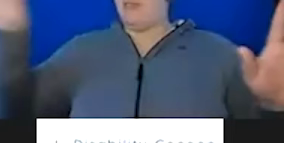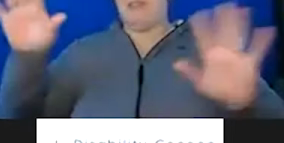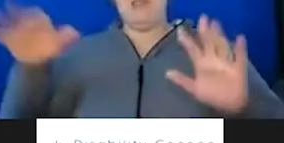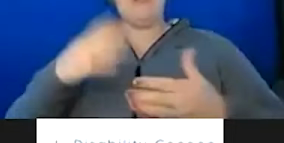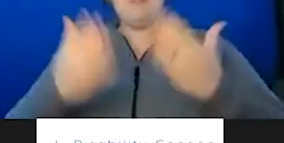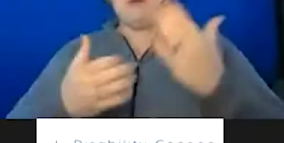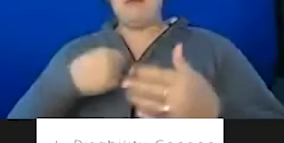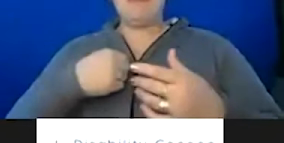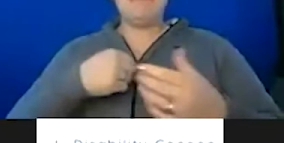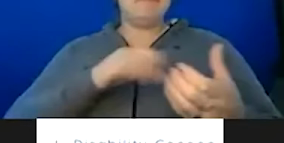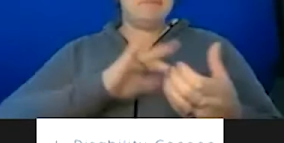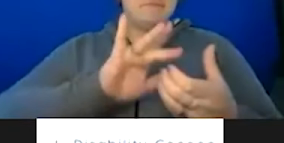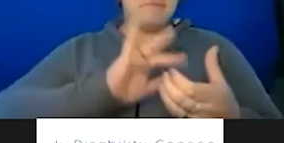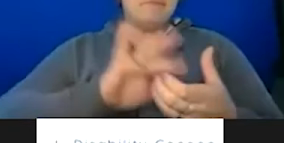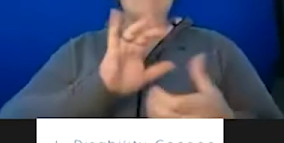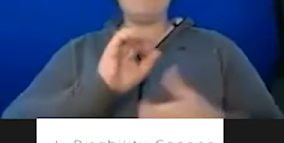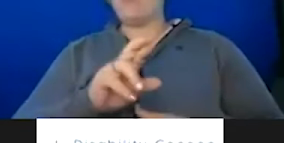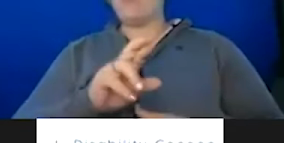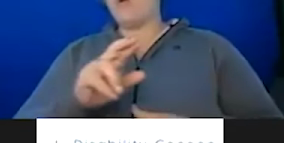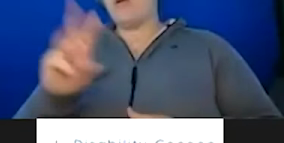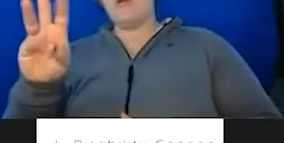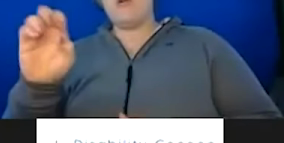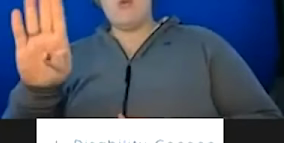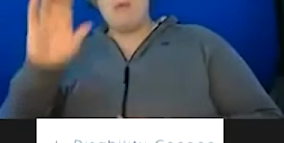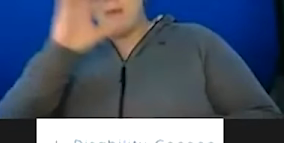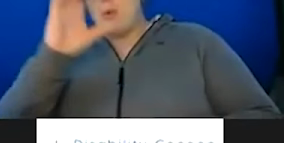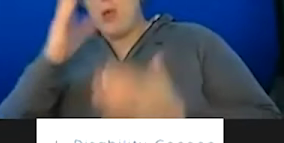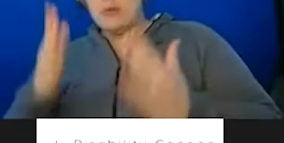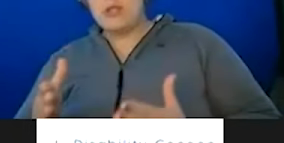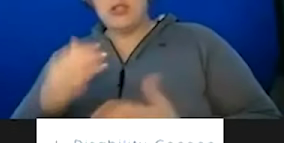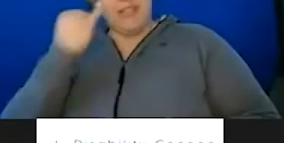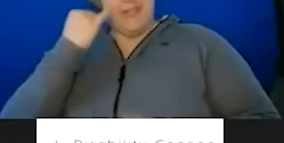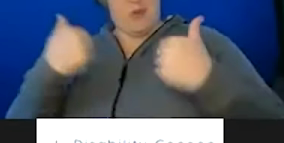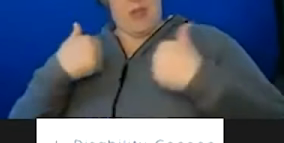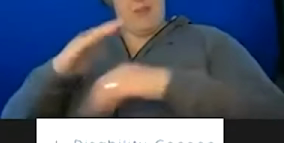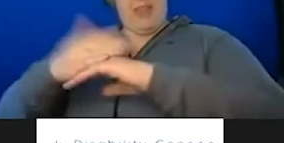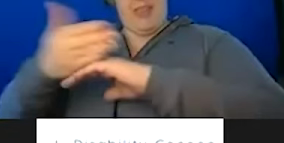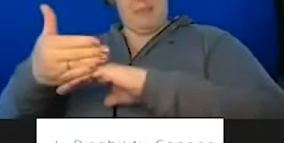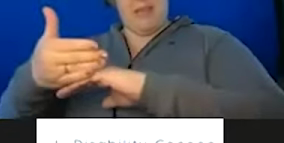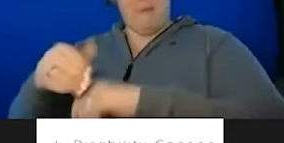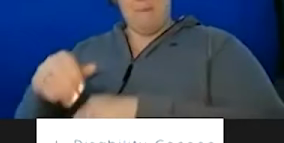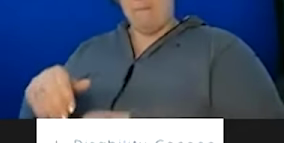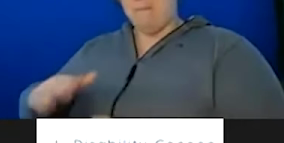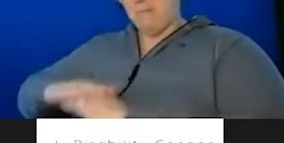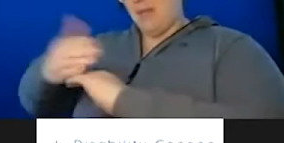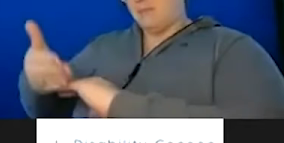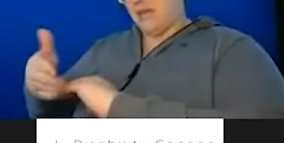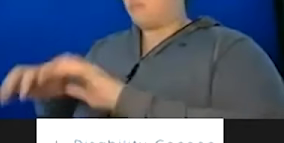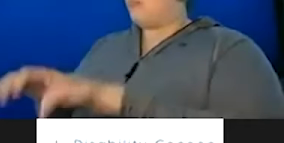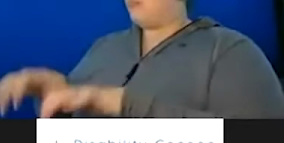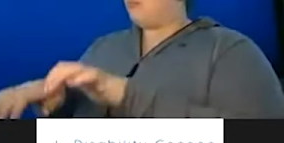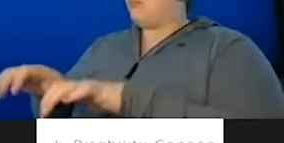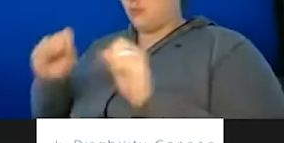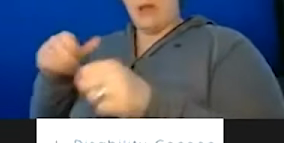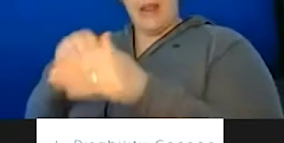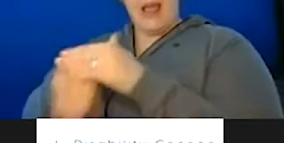So you don't need to have a smartphone. If you have a laptop, you can you can access it